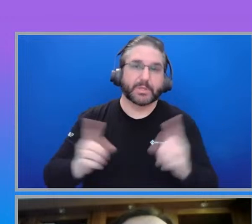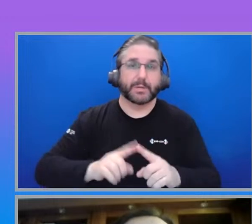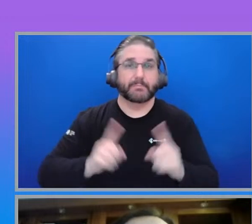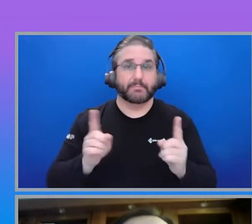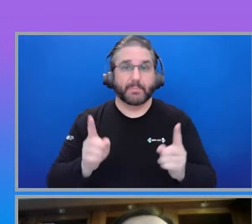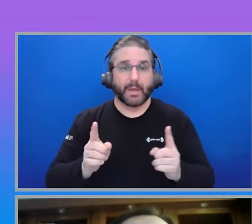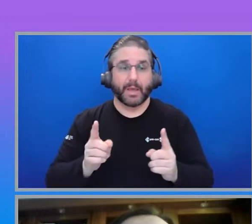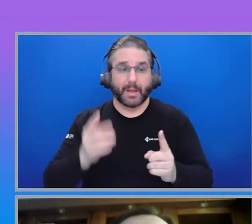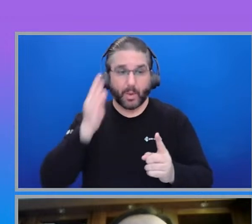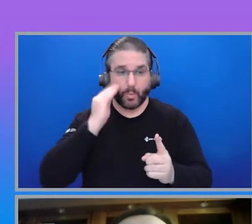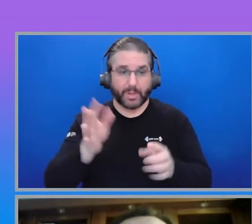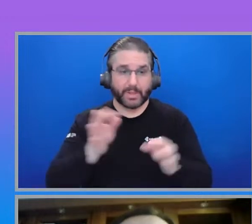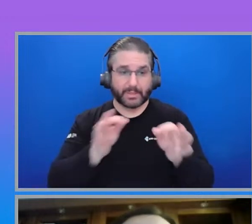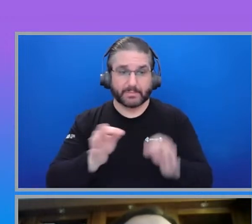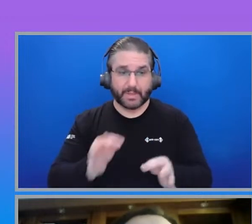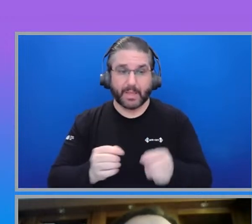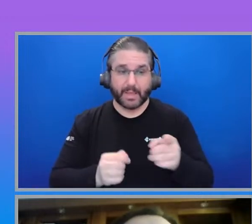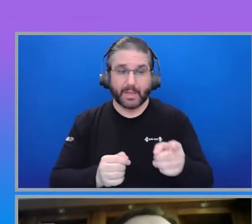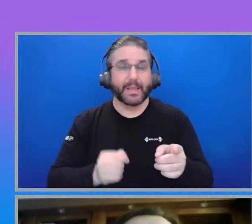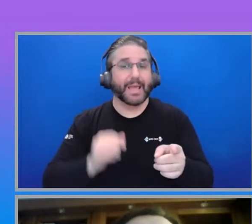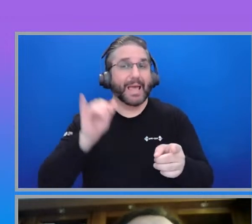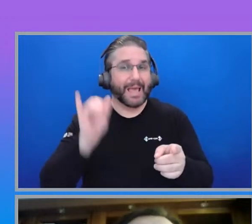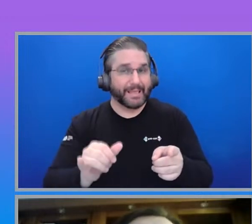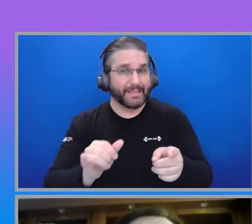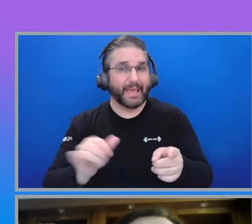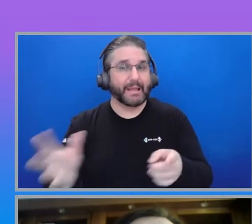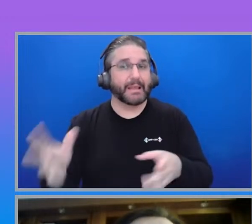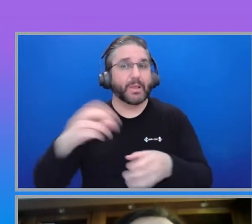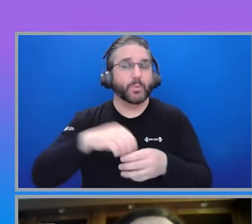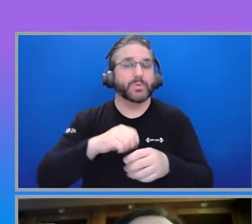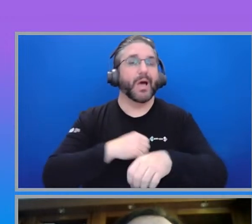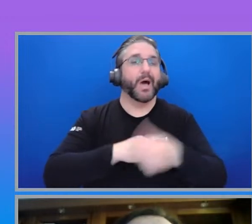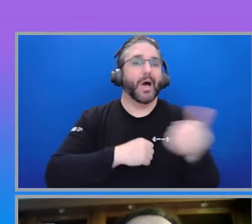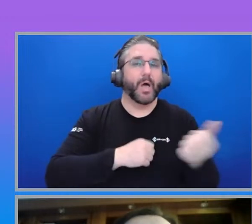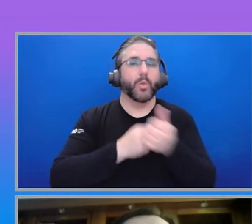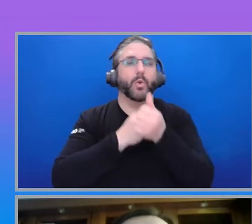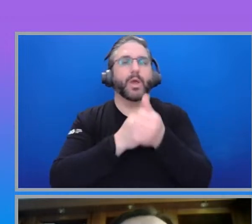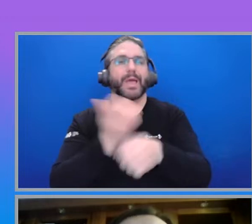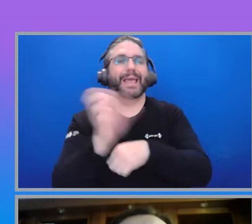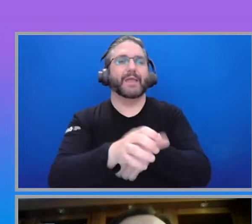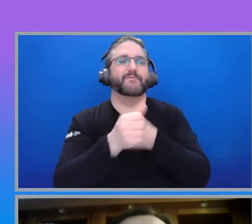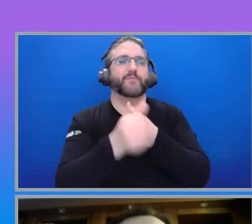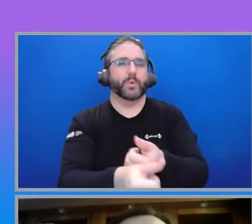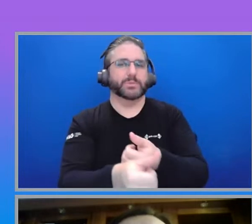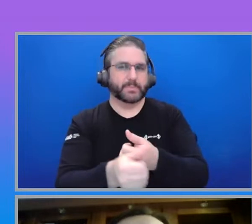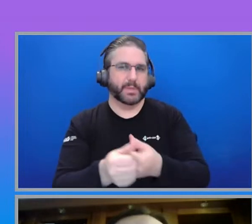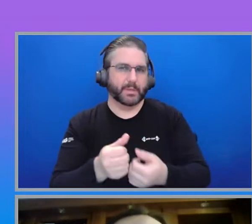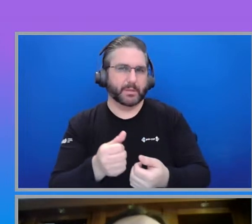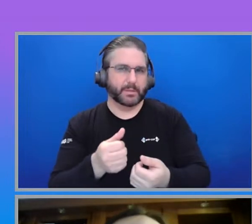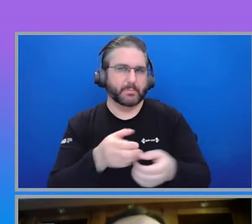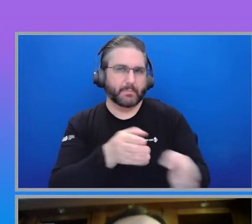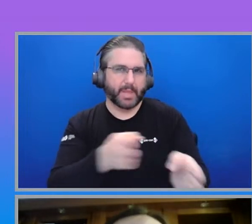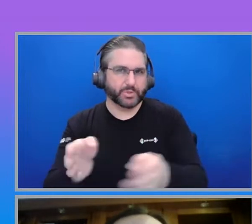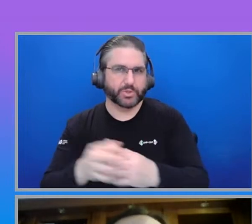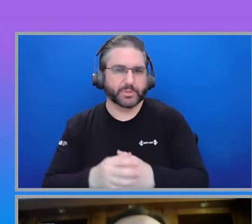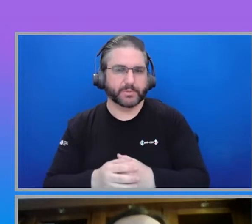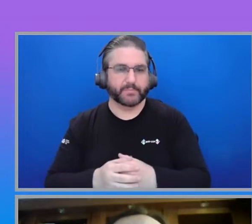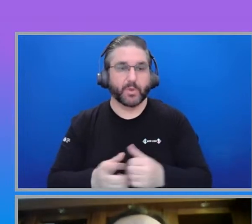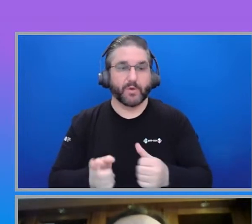minute how that is complemented with other enforcement measures, which is first, market